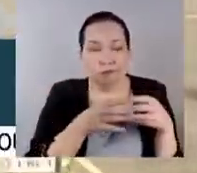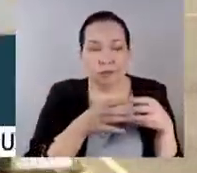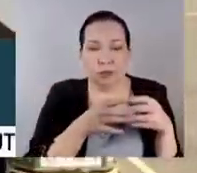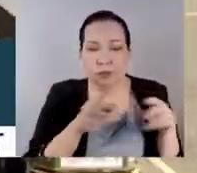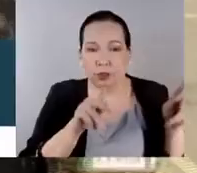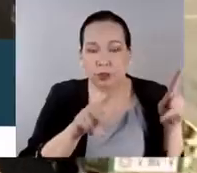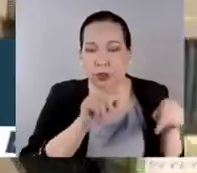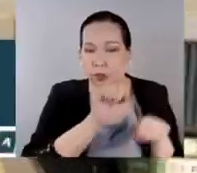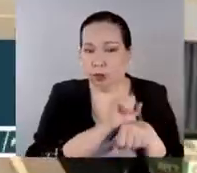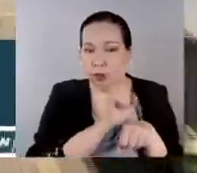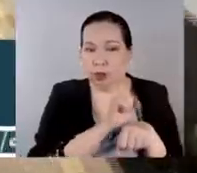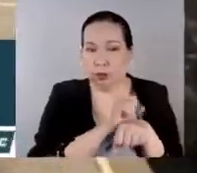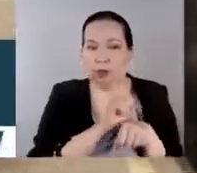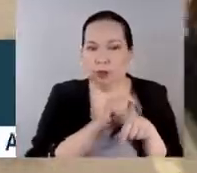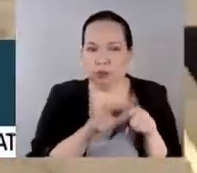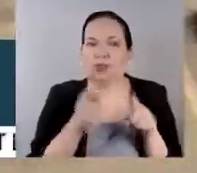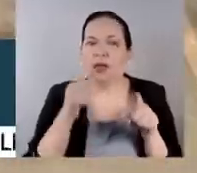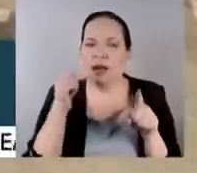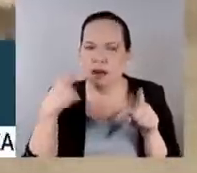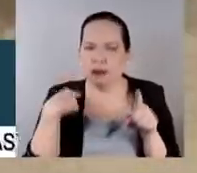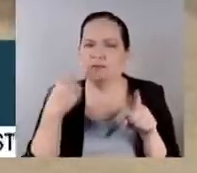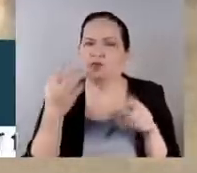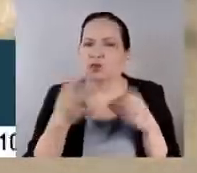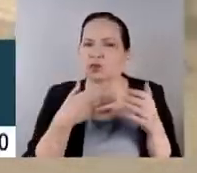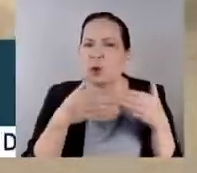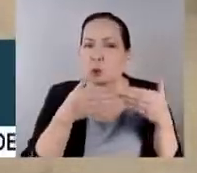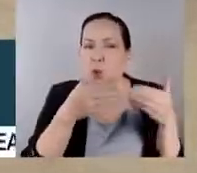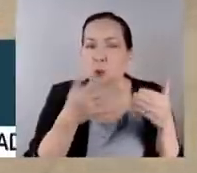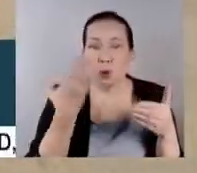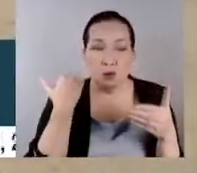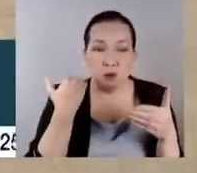jobs, there would be creation of new jobs.